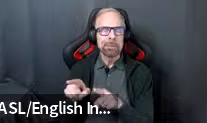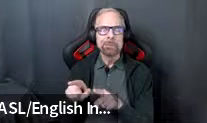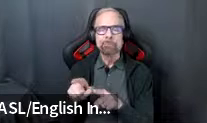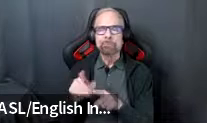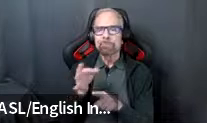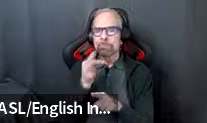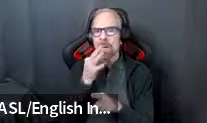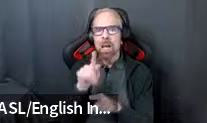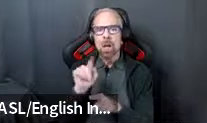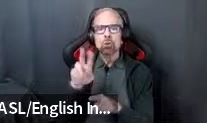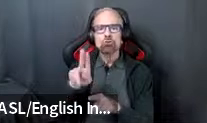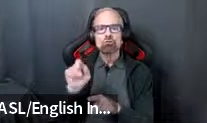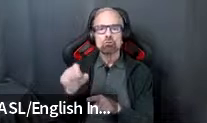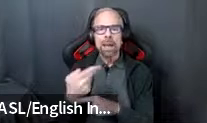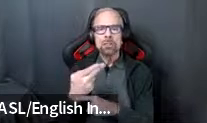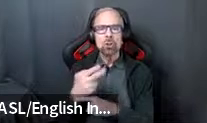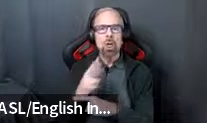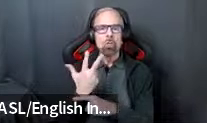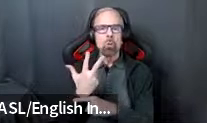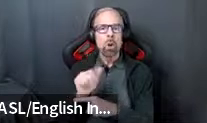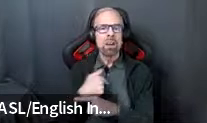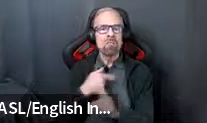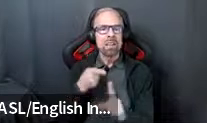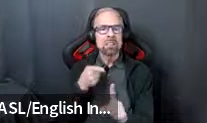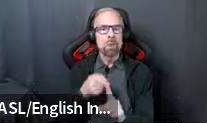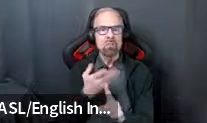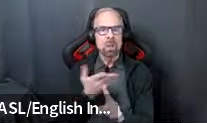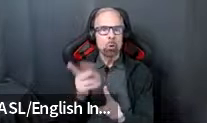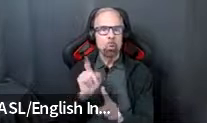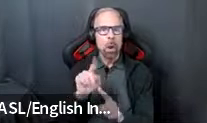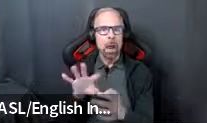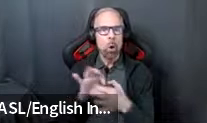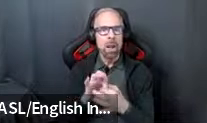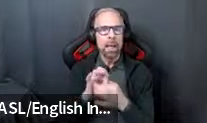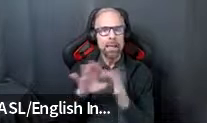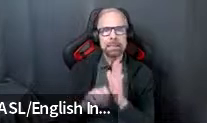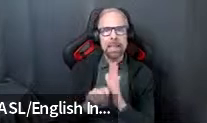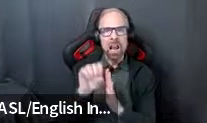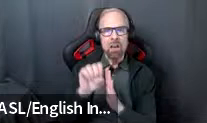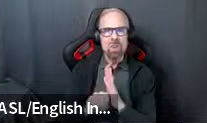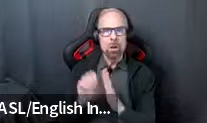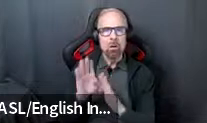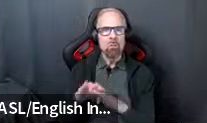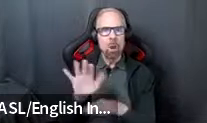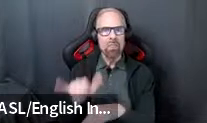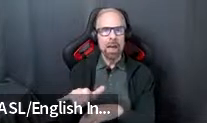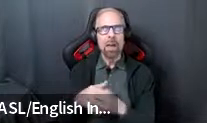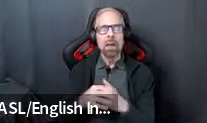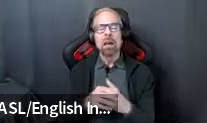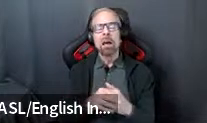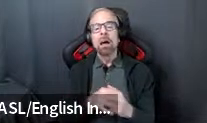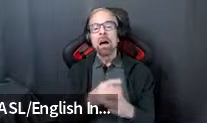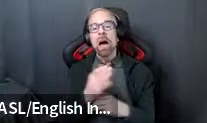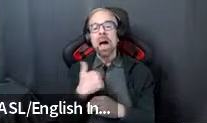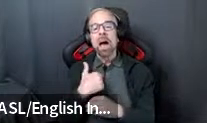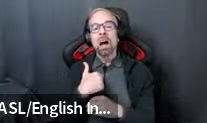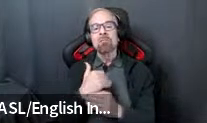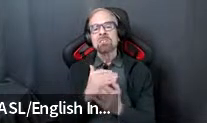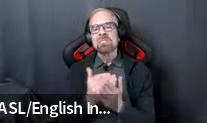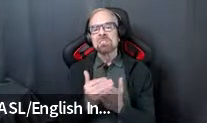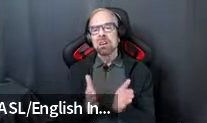tranche 3, we do have a specific mention about an elevator in that. And I do have, some general